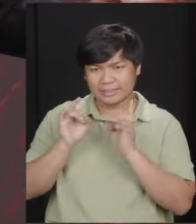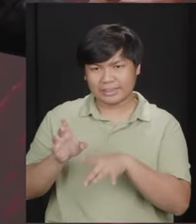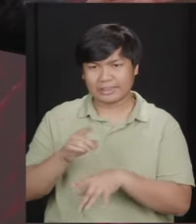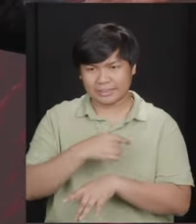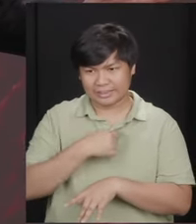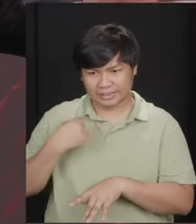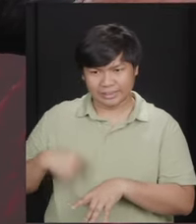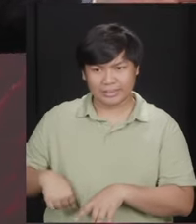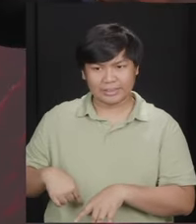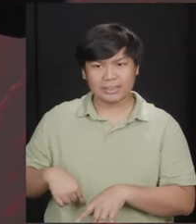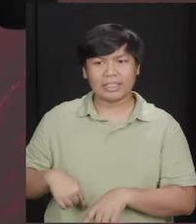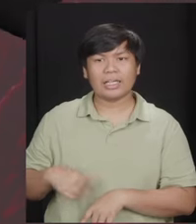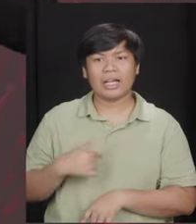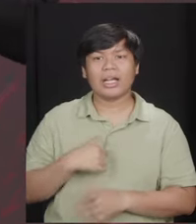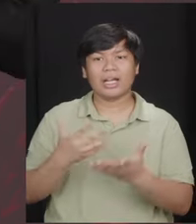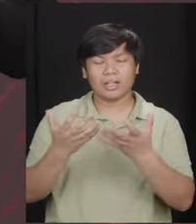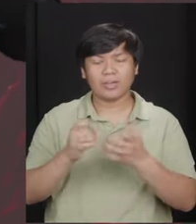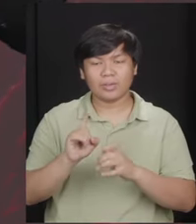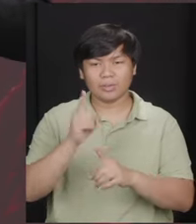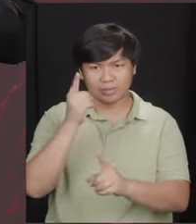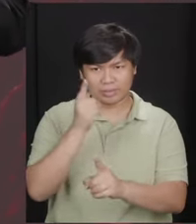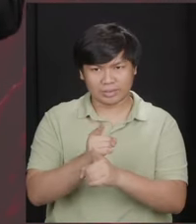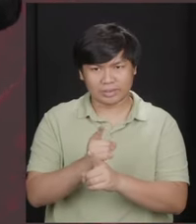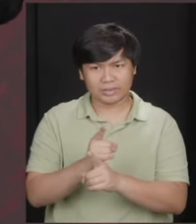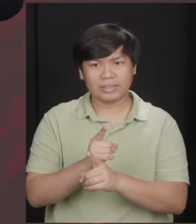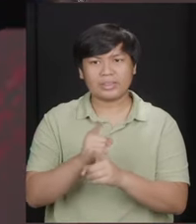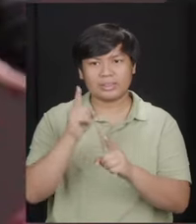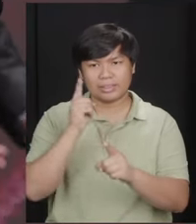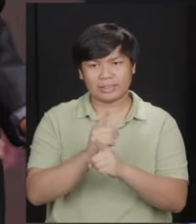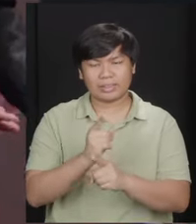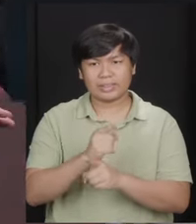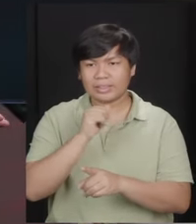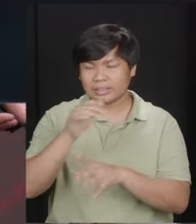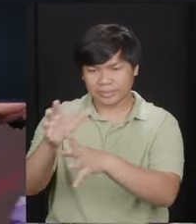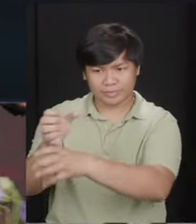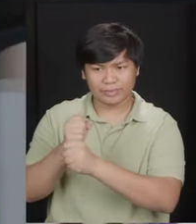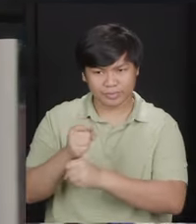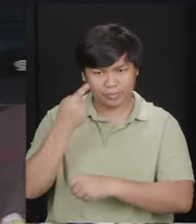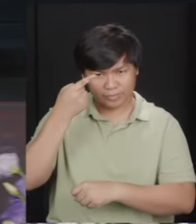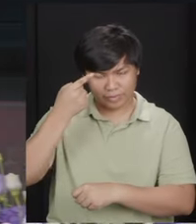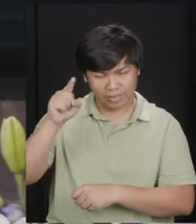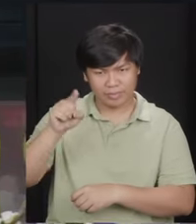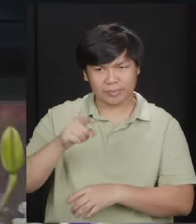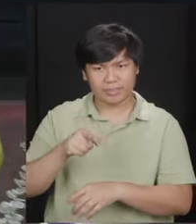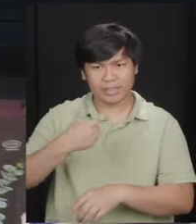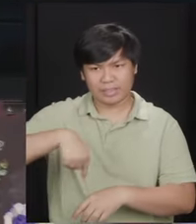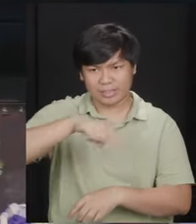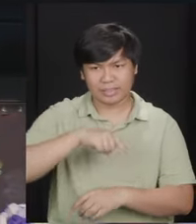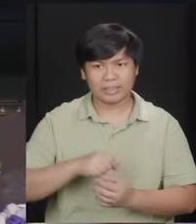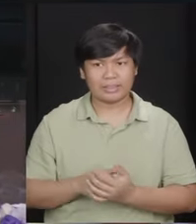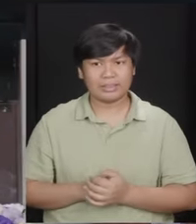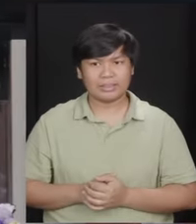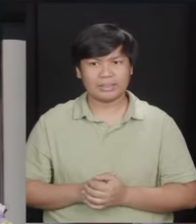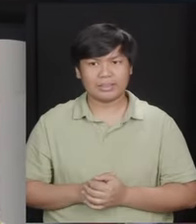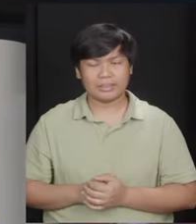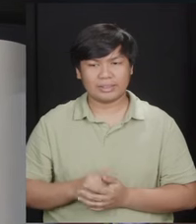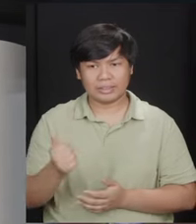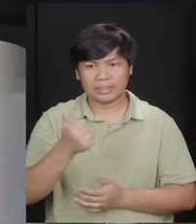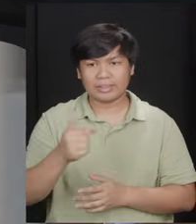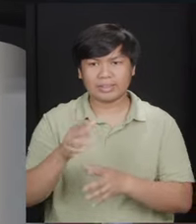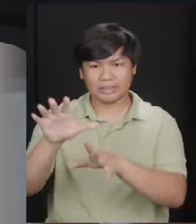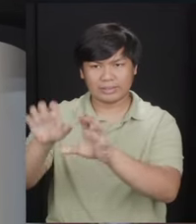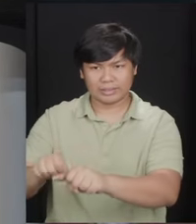okay? I just want what's right for us and fair to us to not be taken away from us. I mean, it's just nonsense for someone to